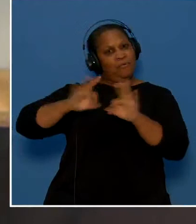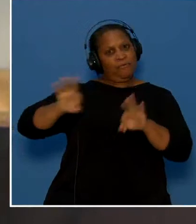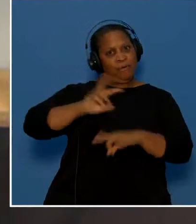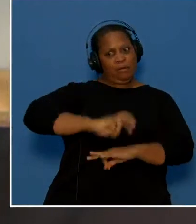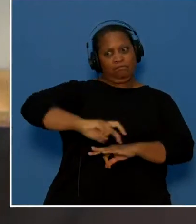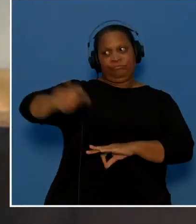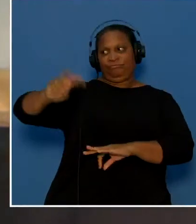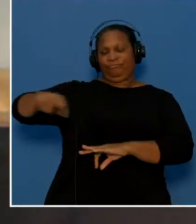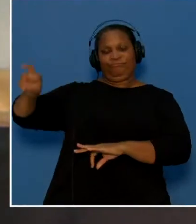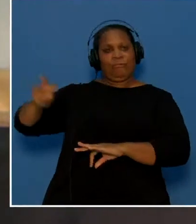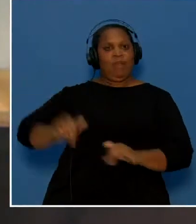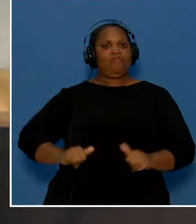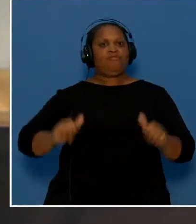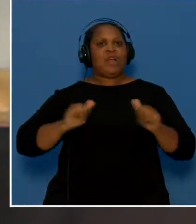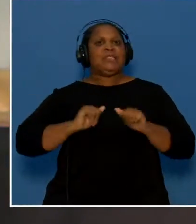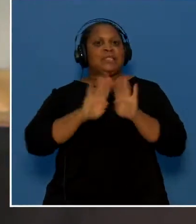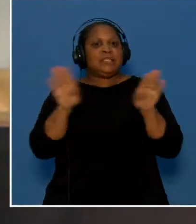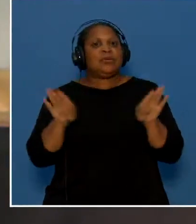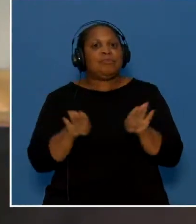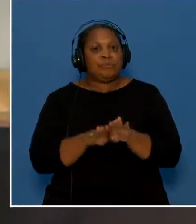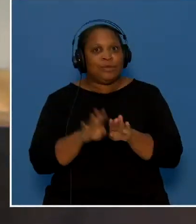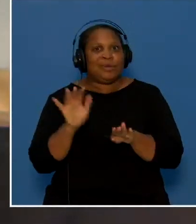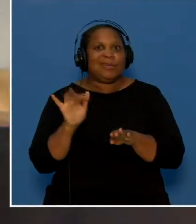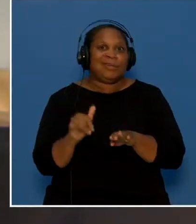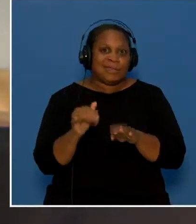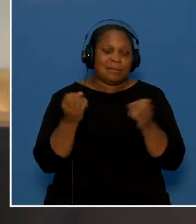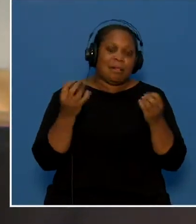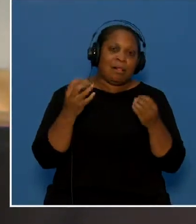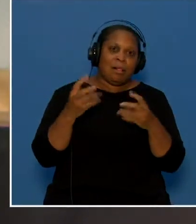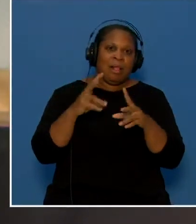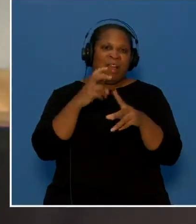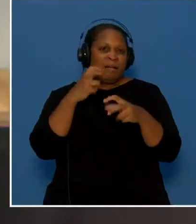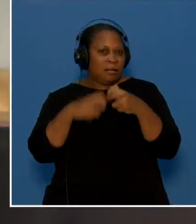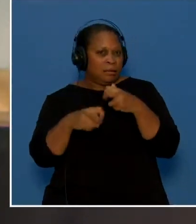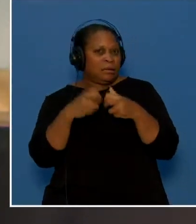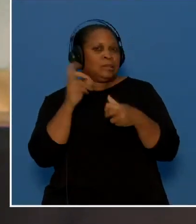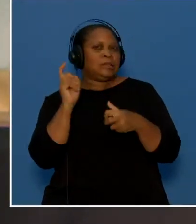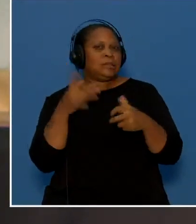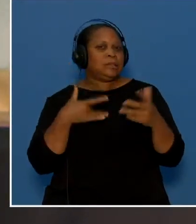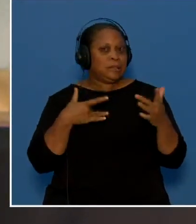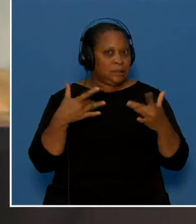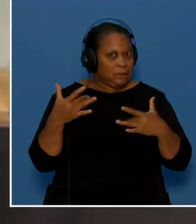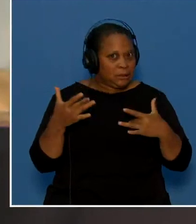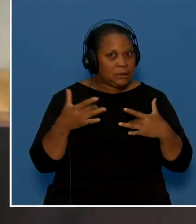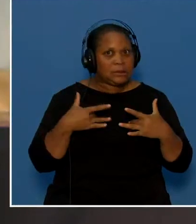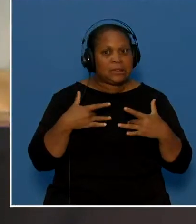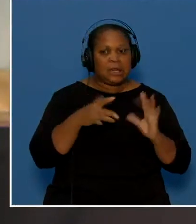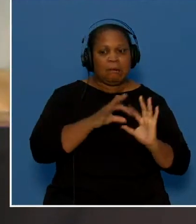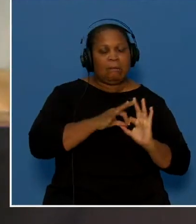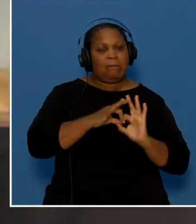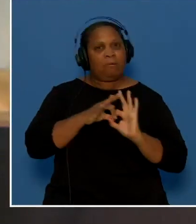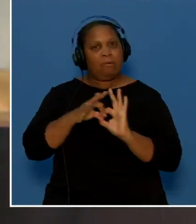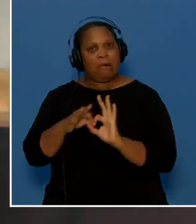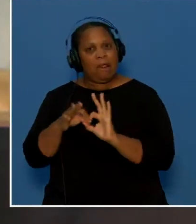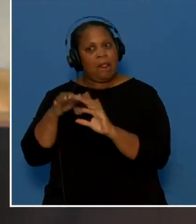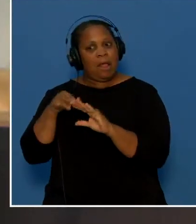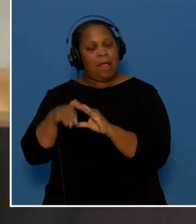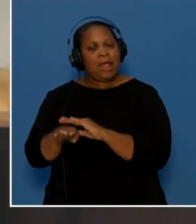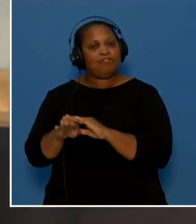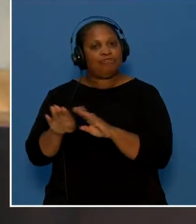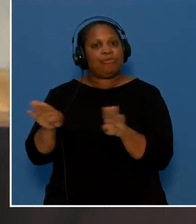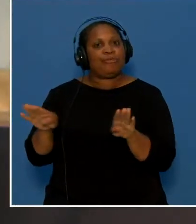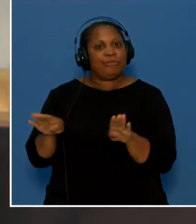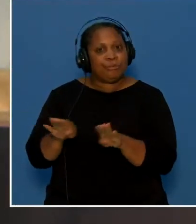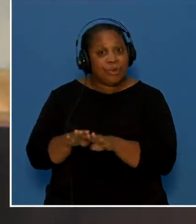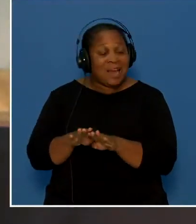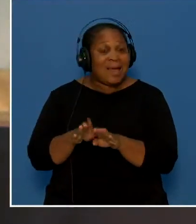of residents of Bermuda. So those are some overarching issues that must be considered as it relates to entry into Bermuda.